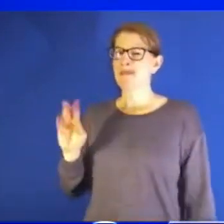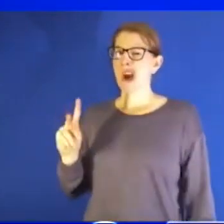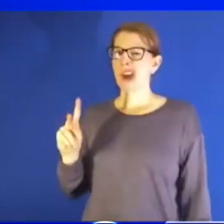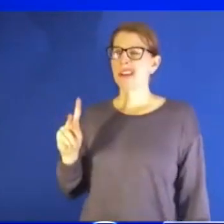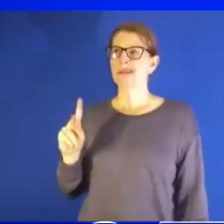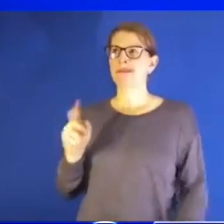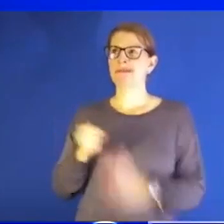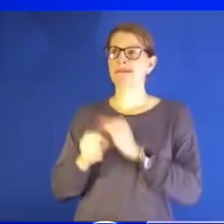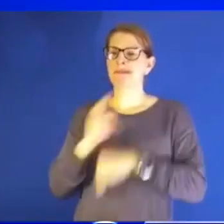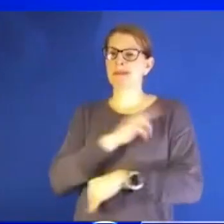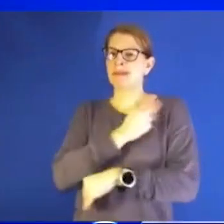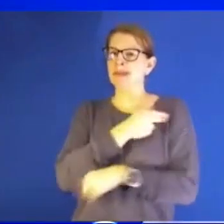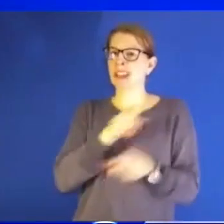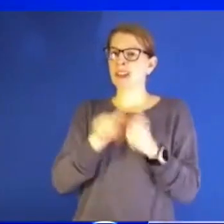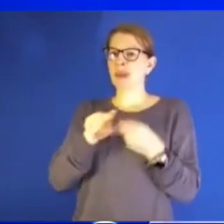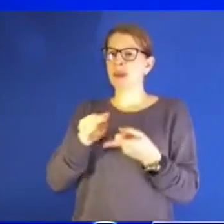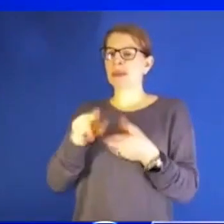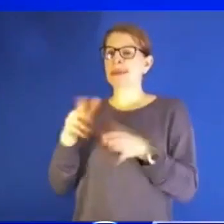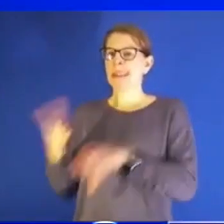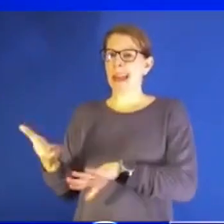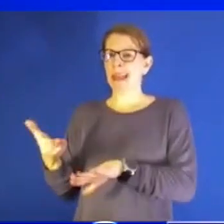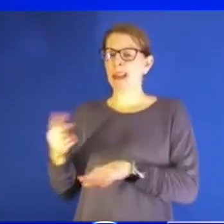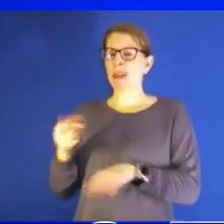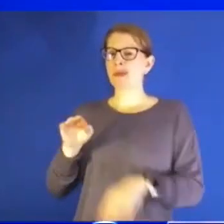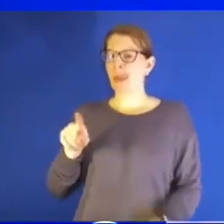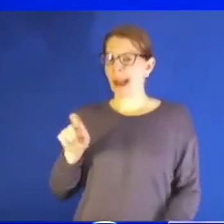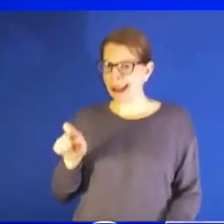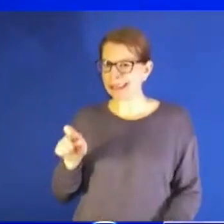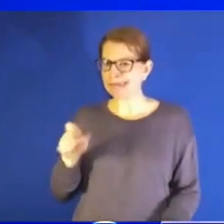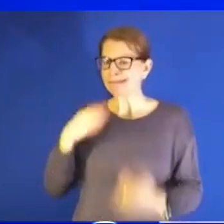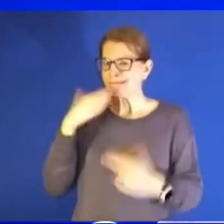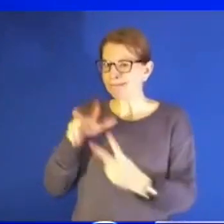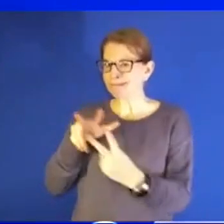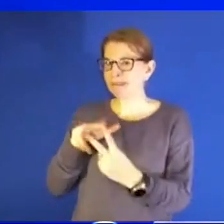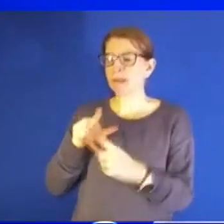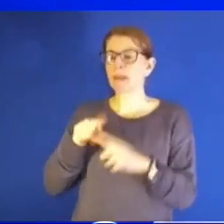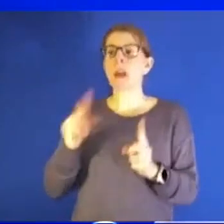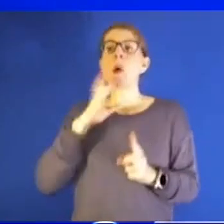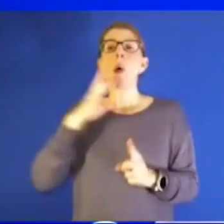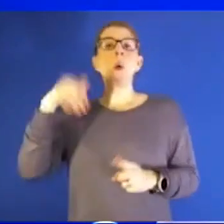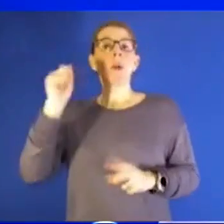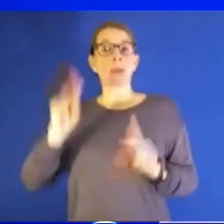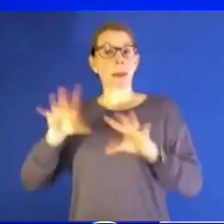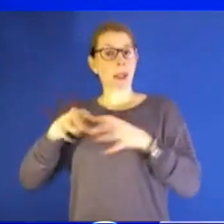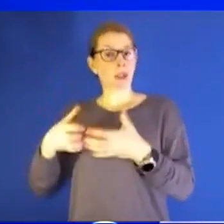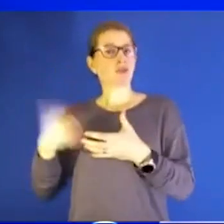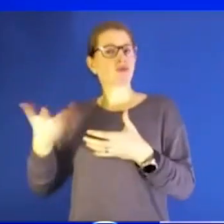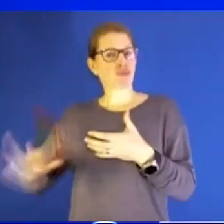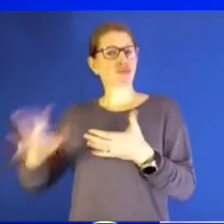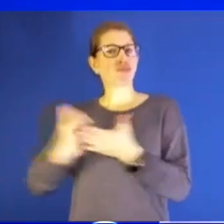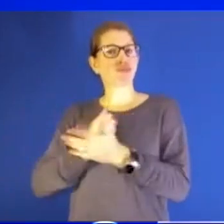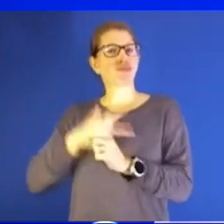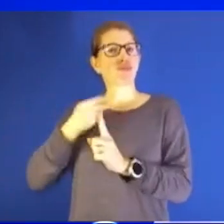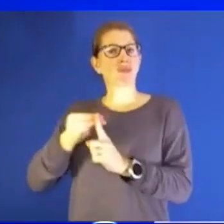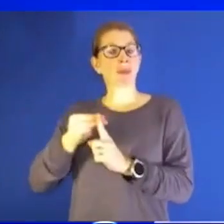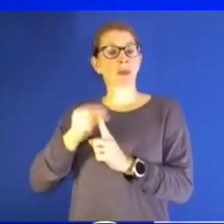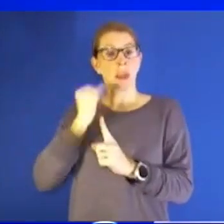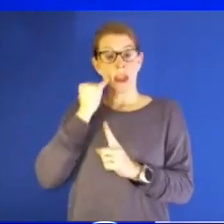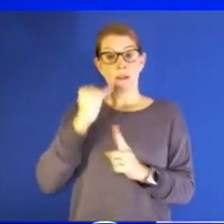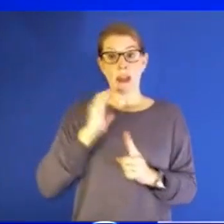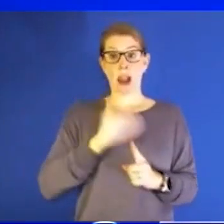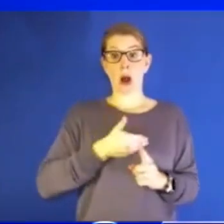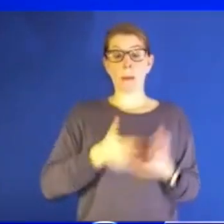and death rate, but we do know that a lot of their older population is vaccinated. So if we can keep our most